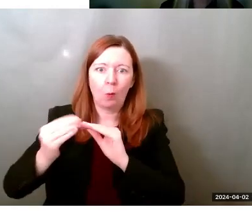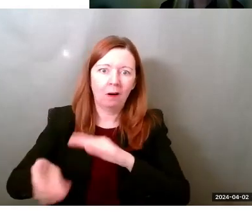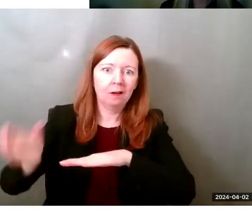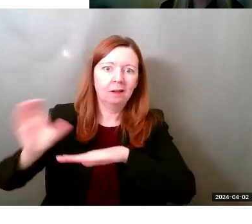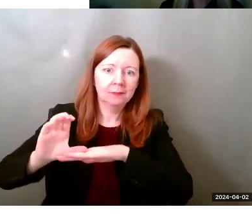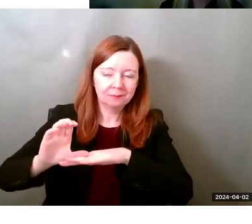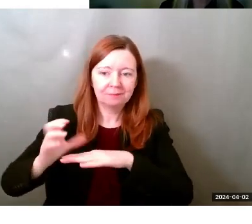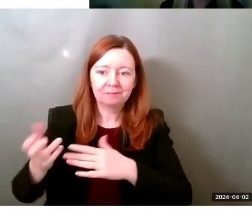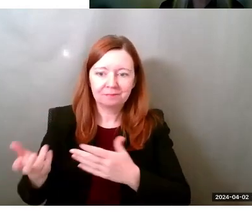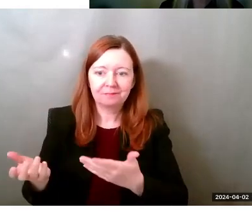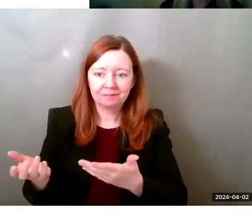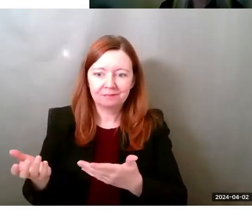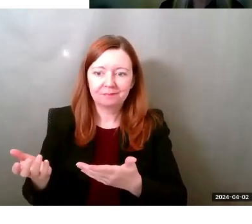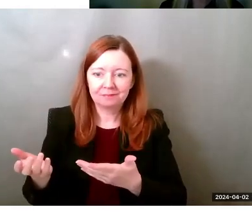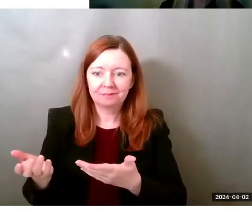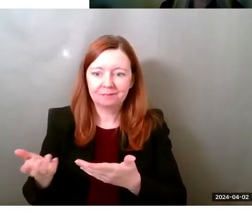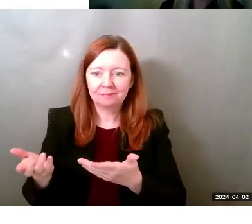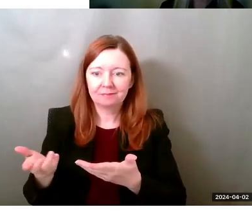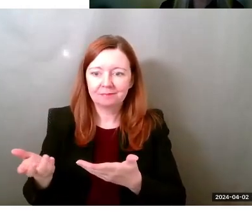you know,